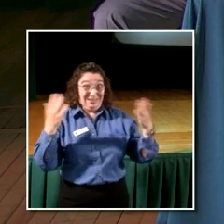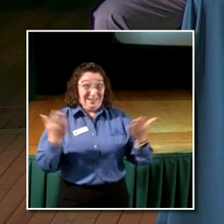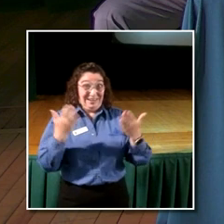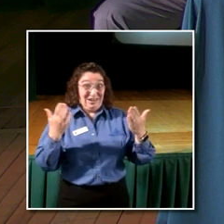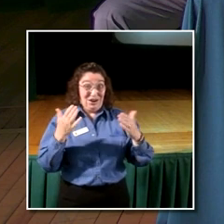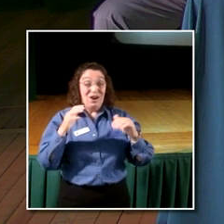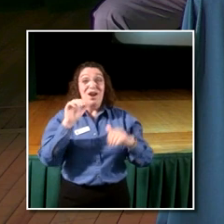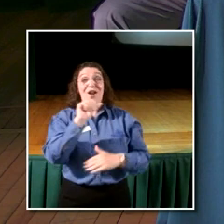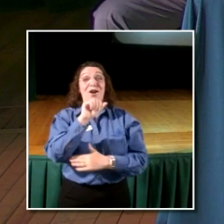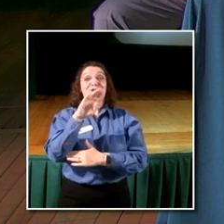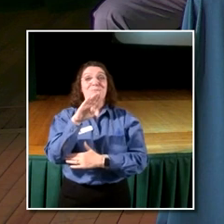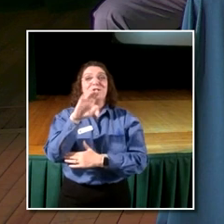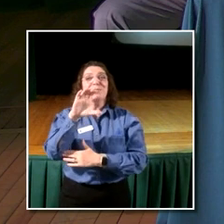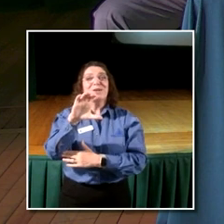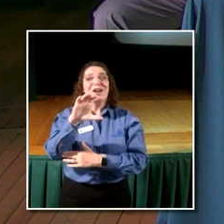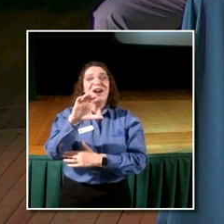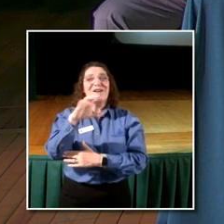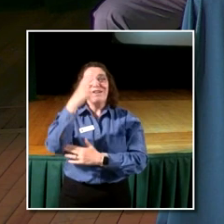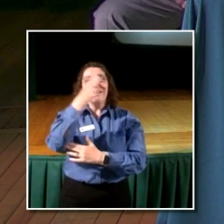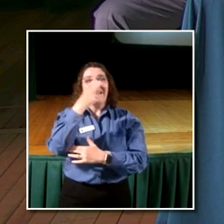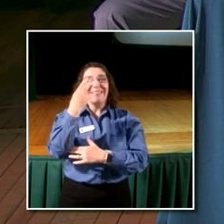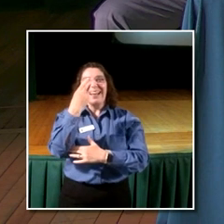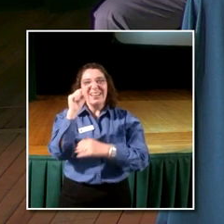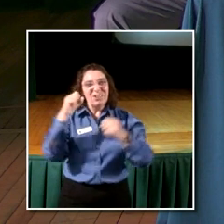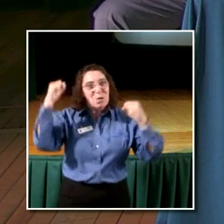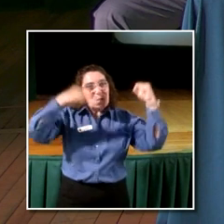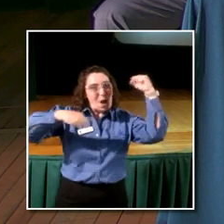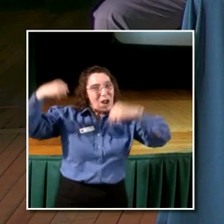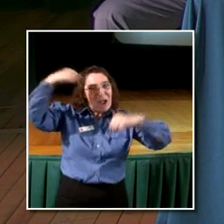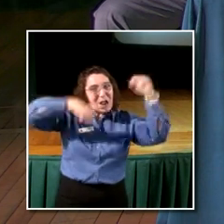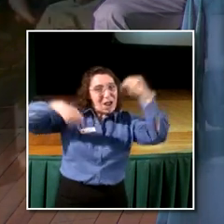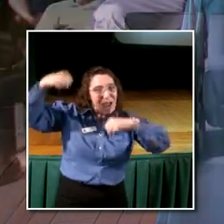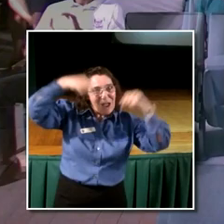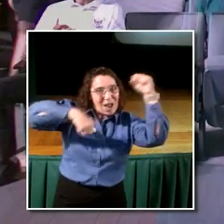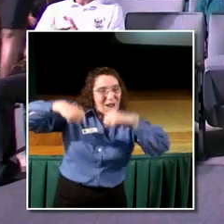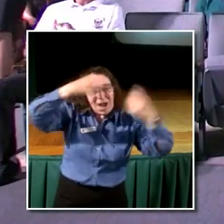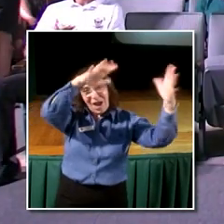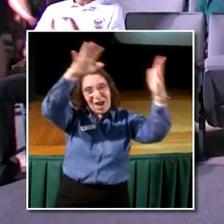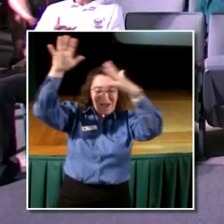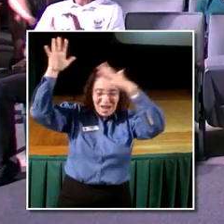at Archbishop Carroll Catholic High School.